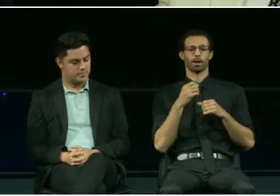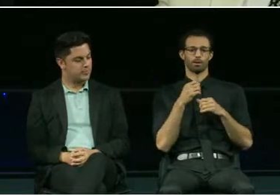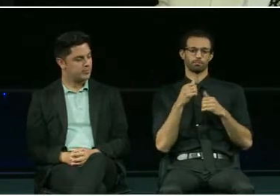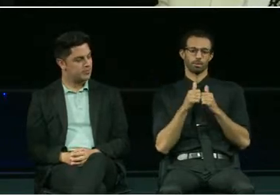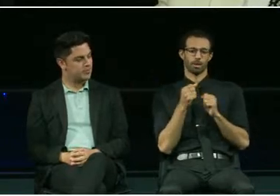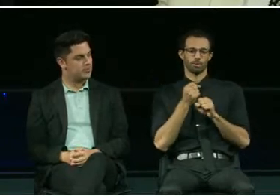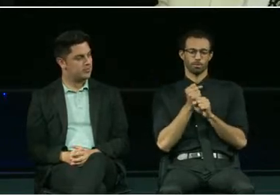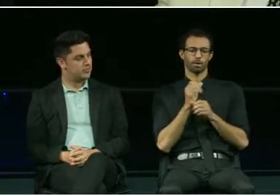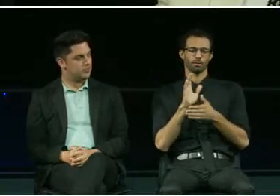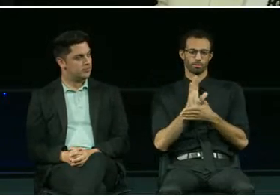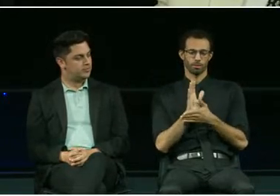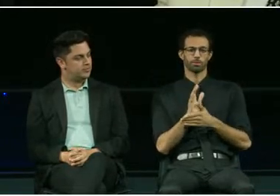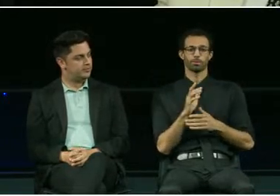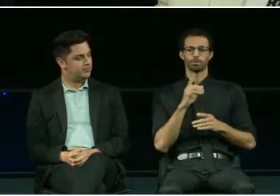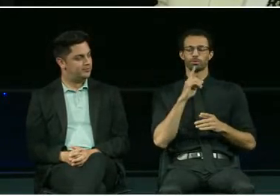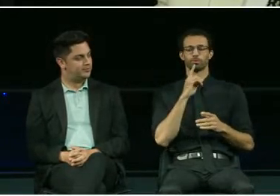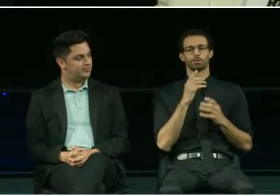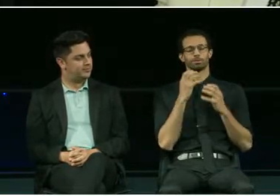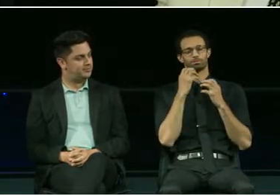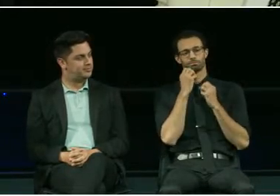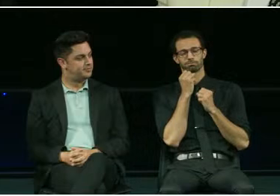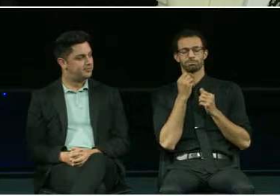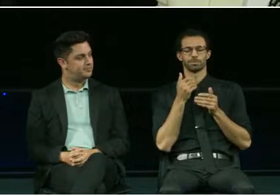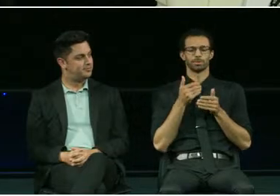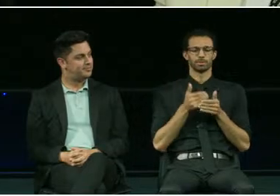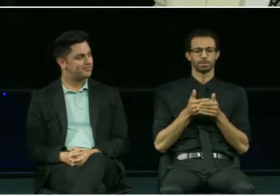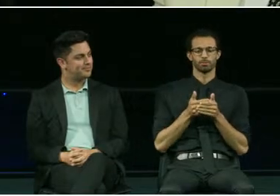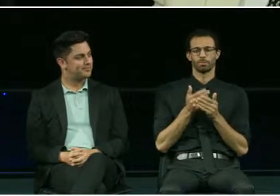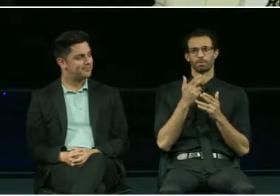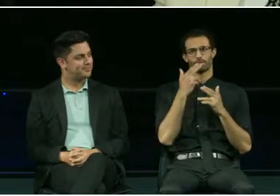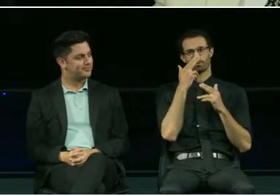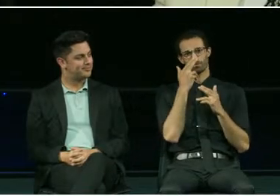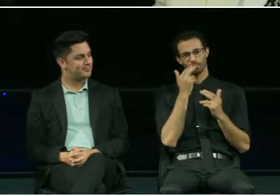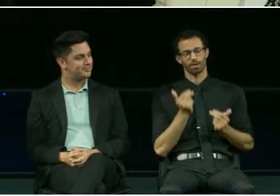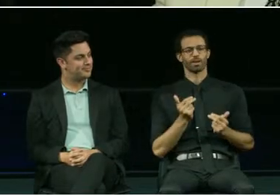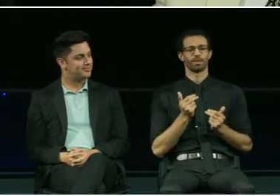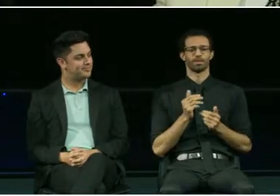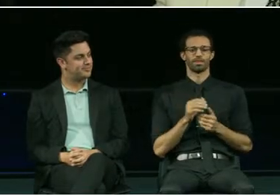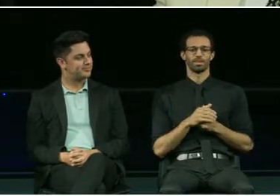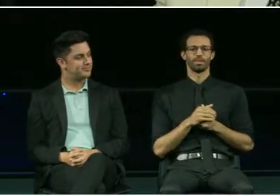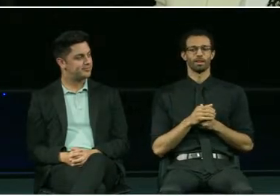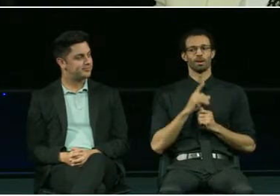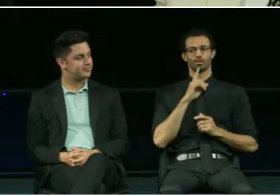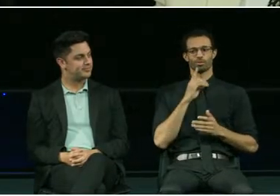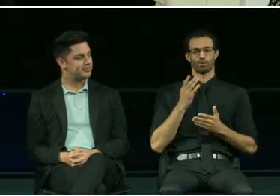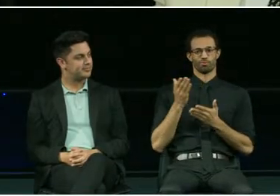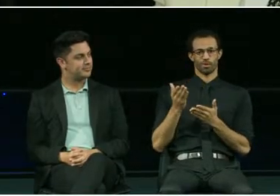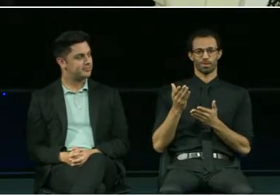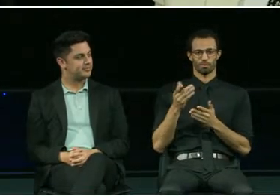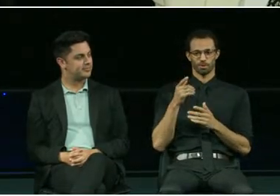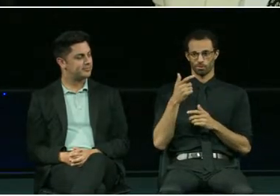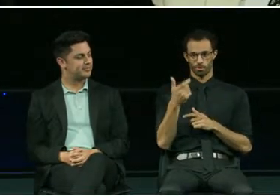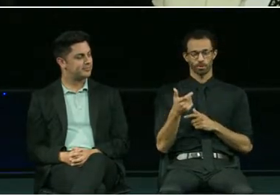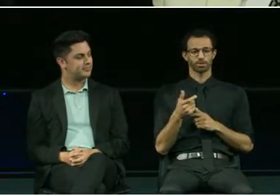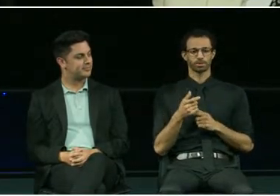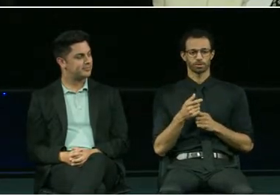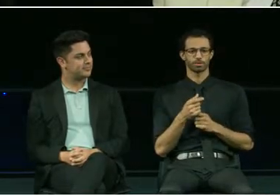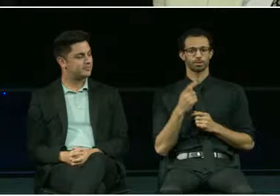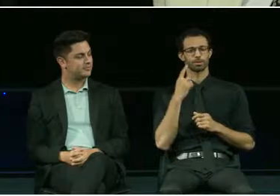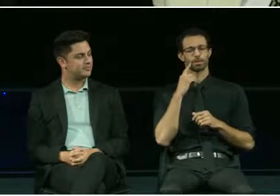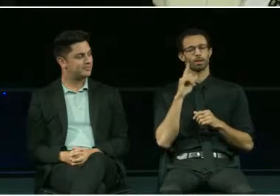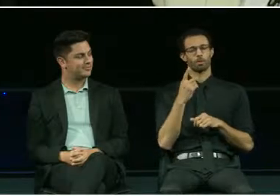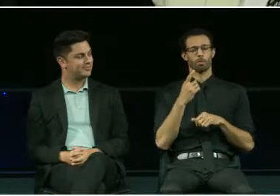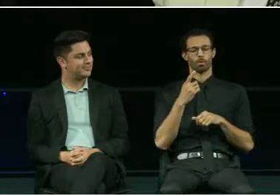it's just so endearing and so intimate and so funny. I recommend anybody watch it. I think it's only available on